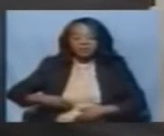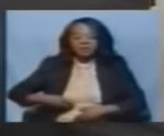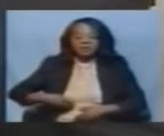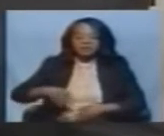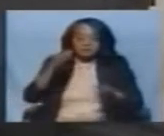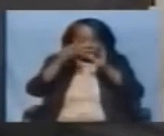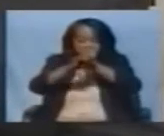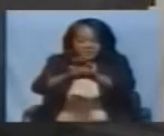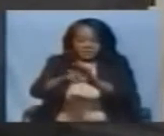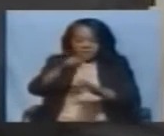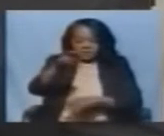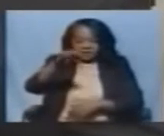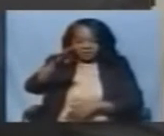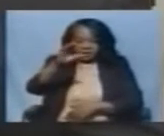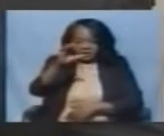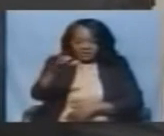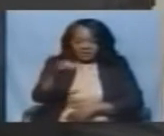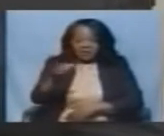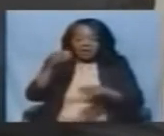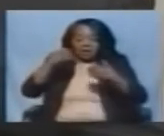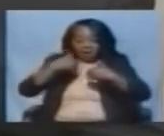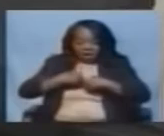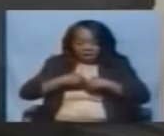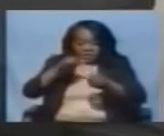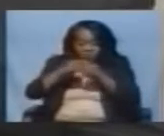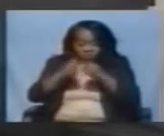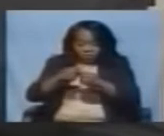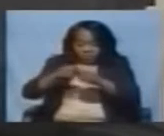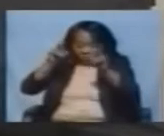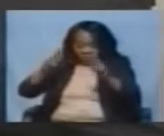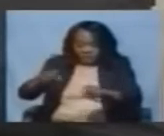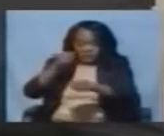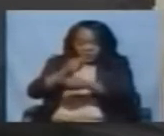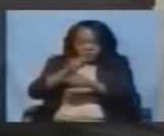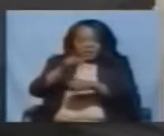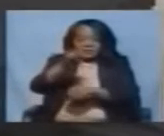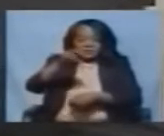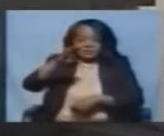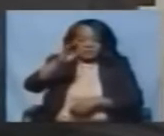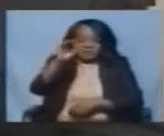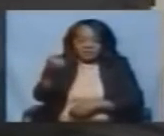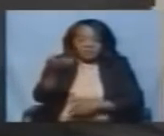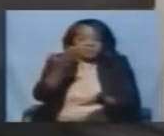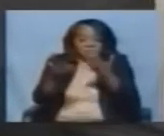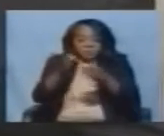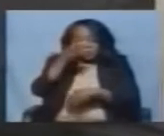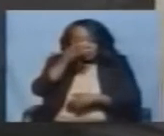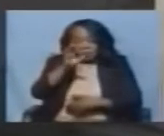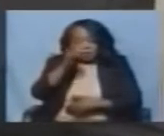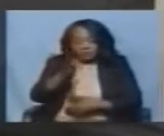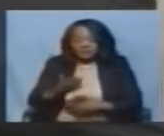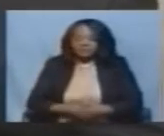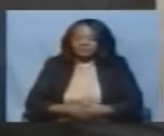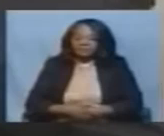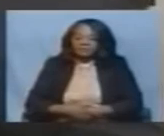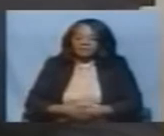have maybe the procurement manager has a problem, okay? Or you think that your procurement manager is corrupt, for instance, okay? If